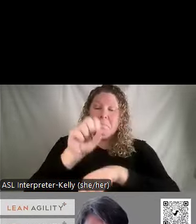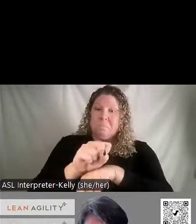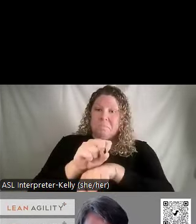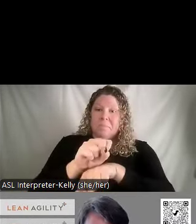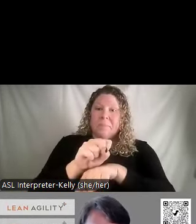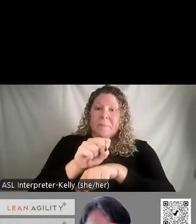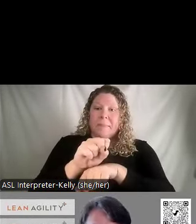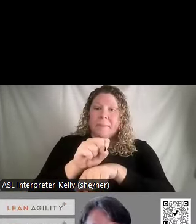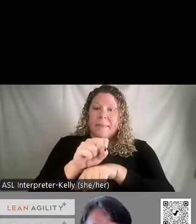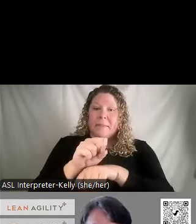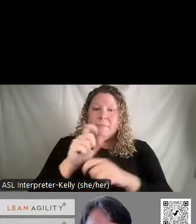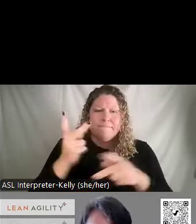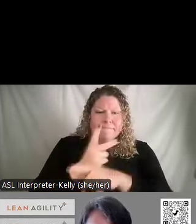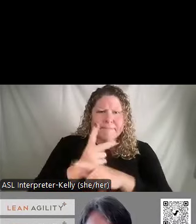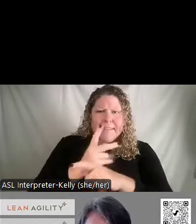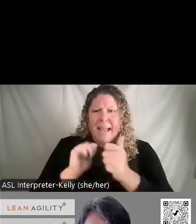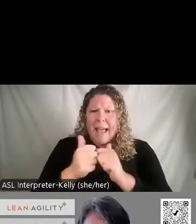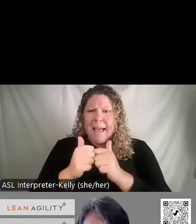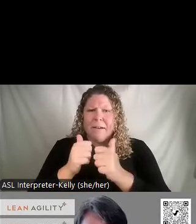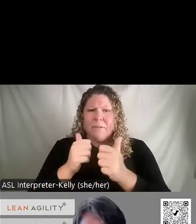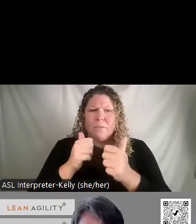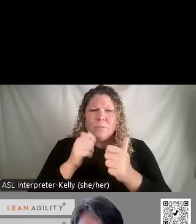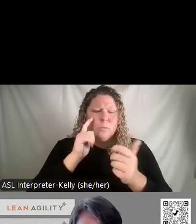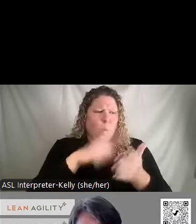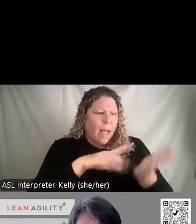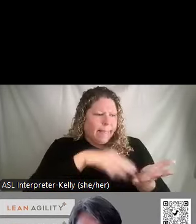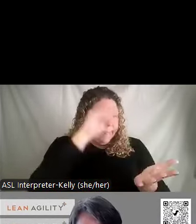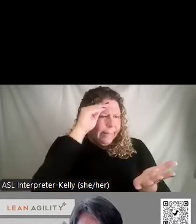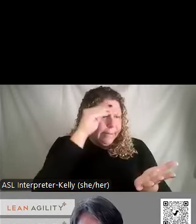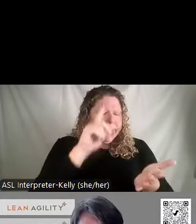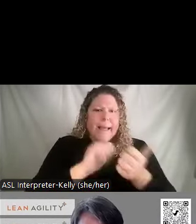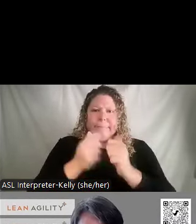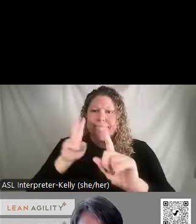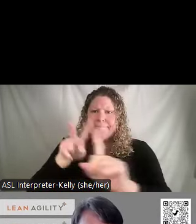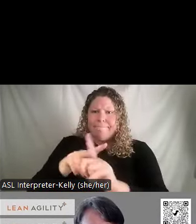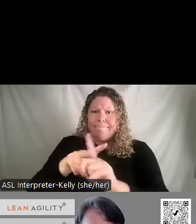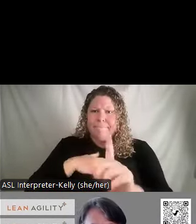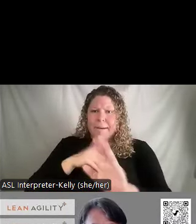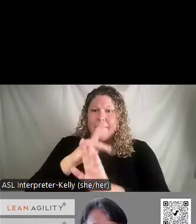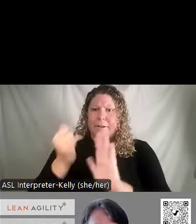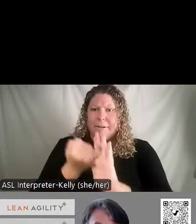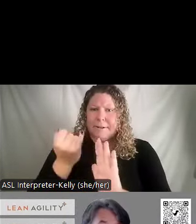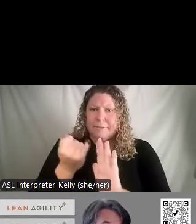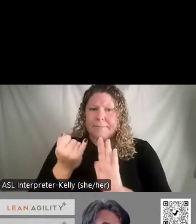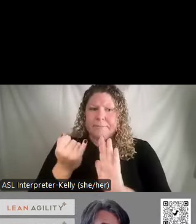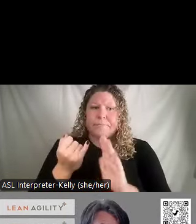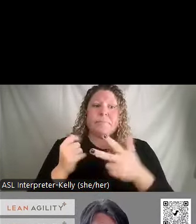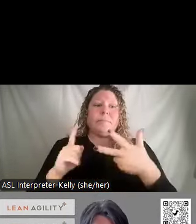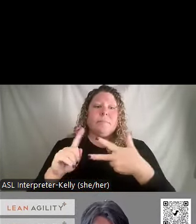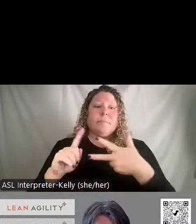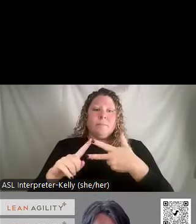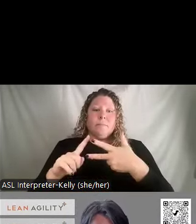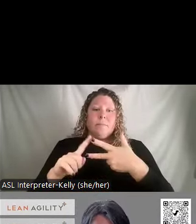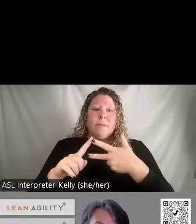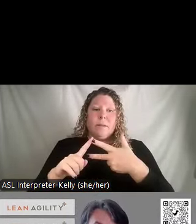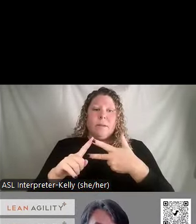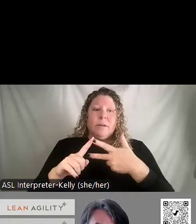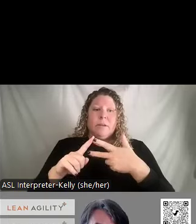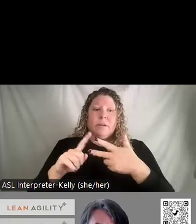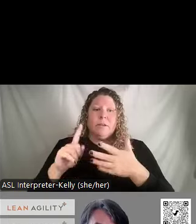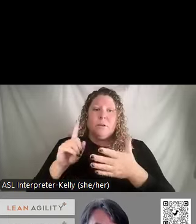to figure out how you're going to implement those things in your initiative. What are you going to do to close those gaps? And then apply what you've learned from